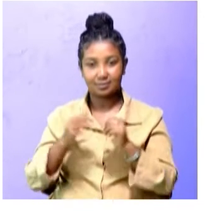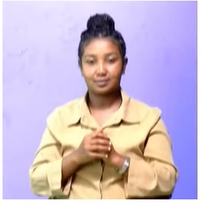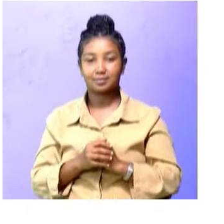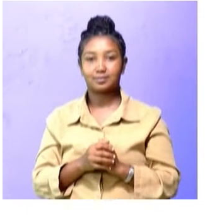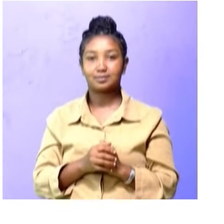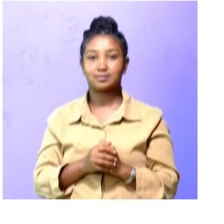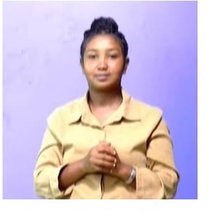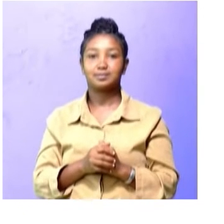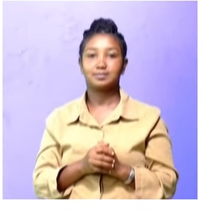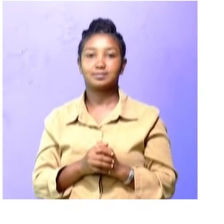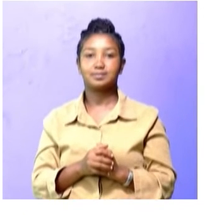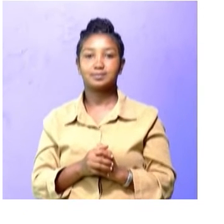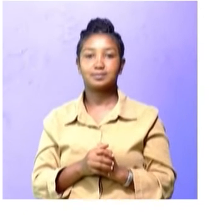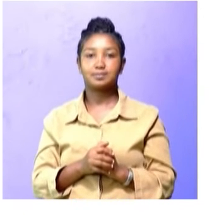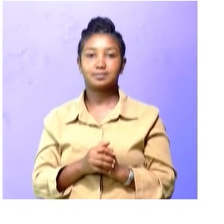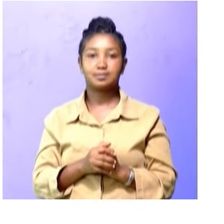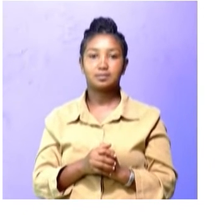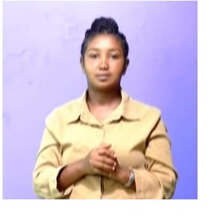understand.